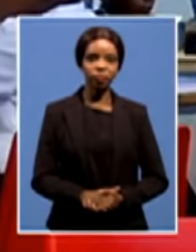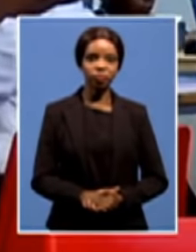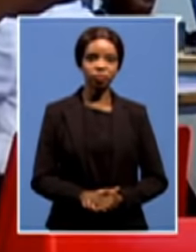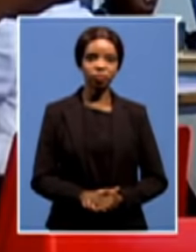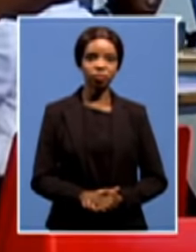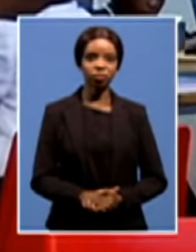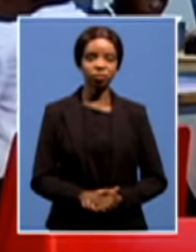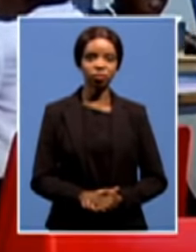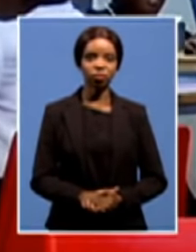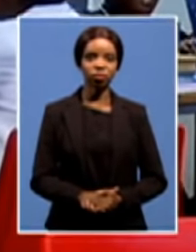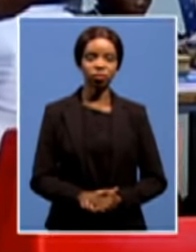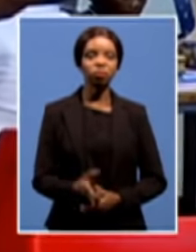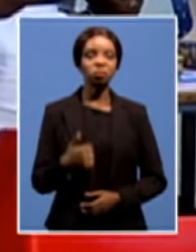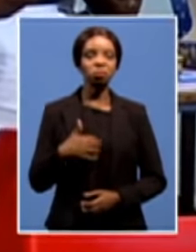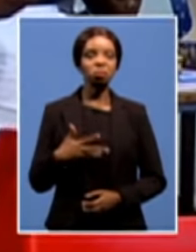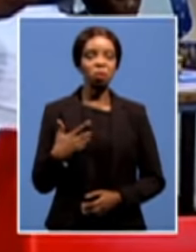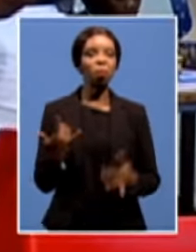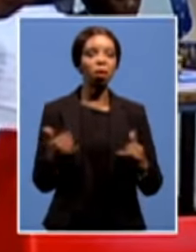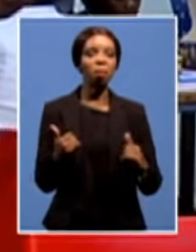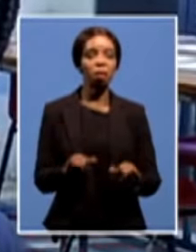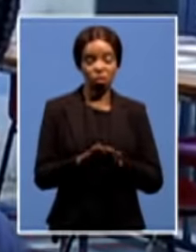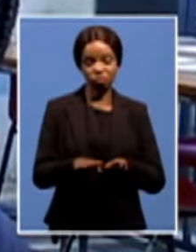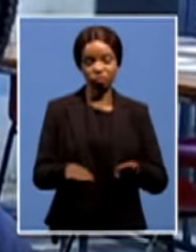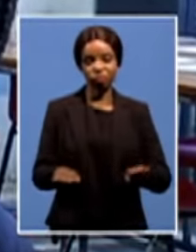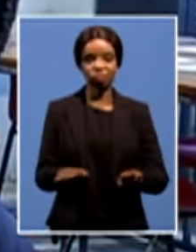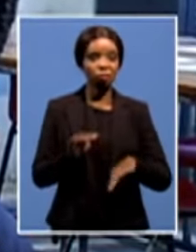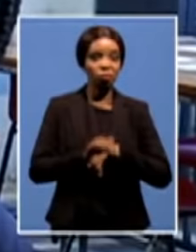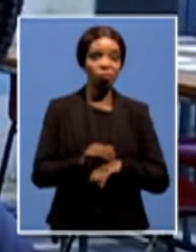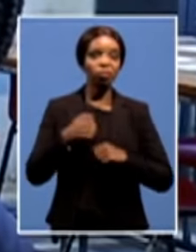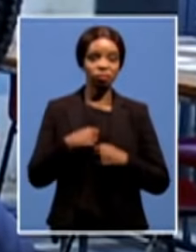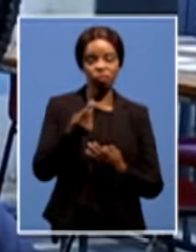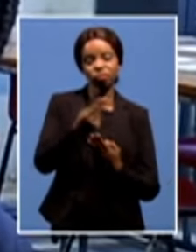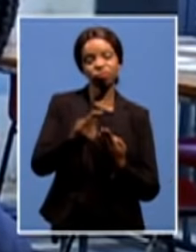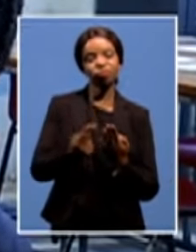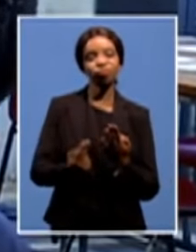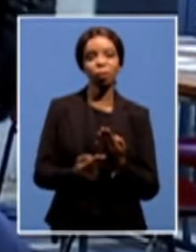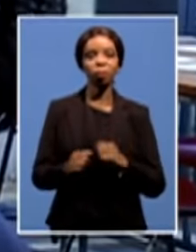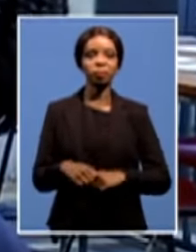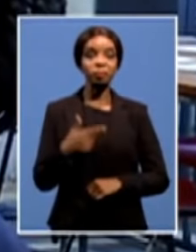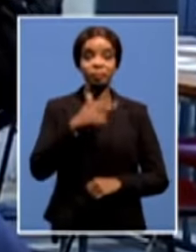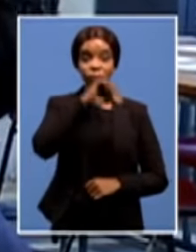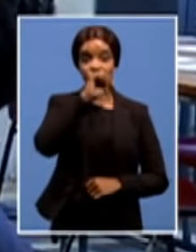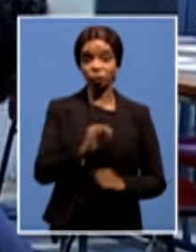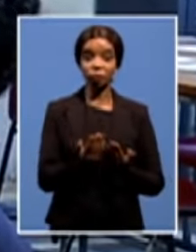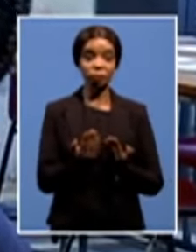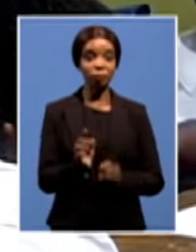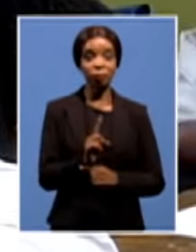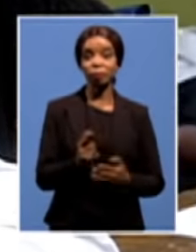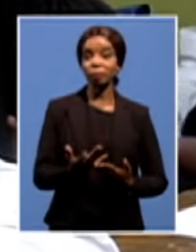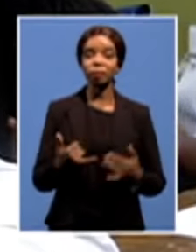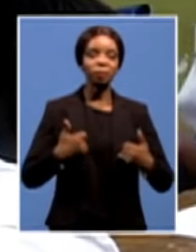I want to play with friends, draw and meet new friends. What I love about schools is that I get to draw and